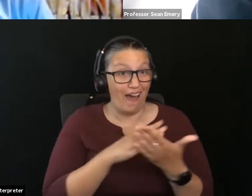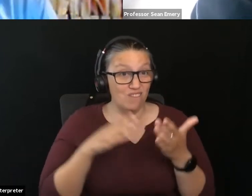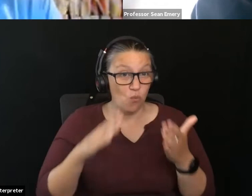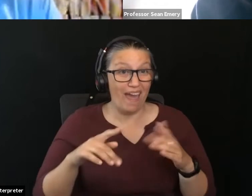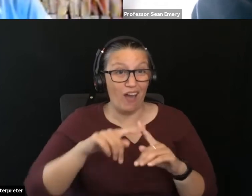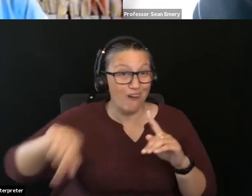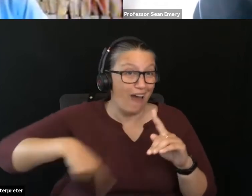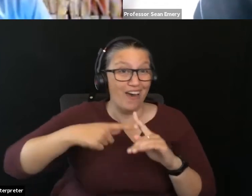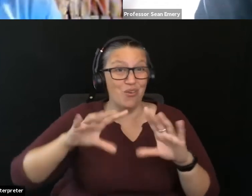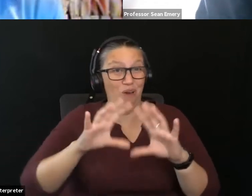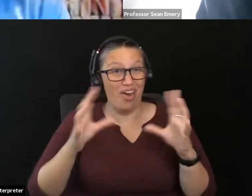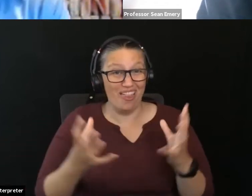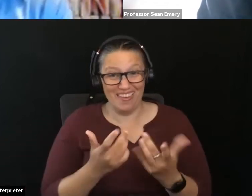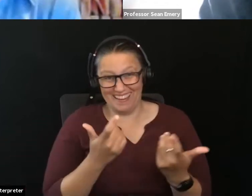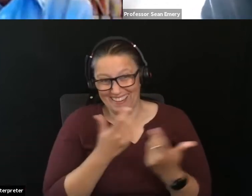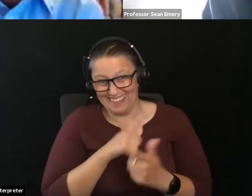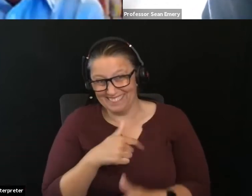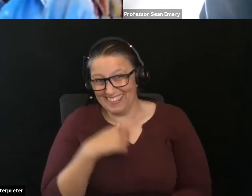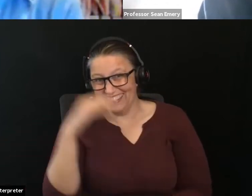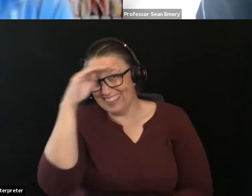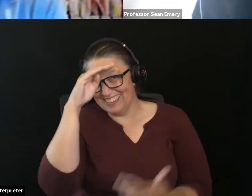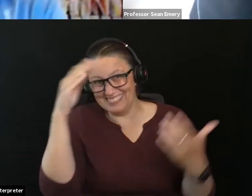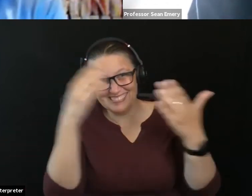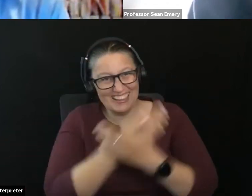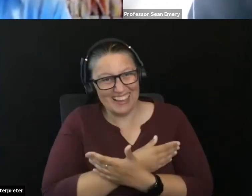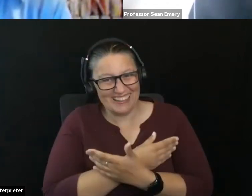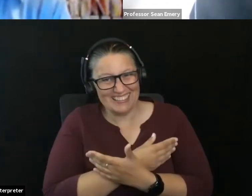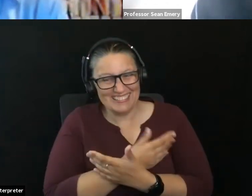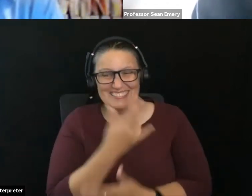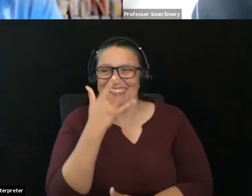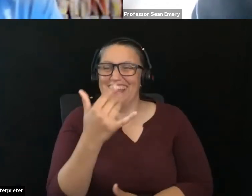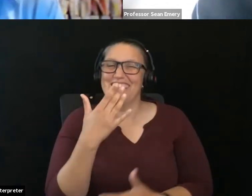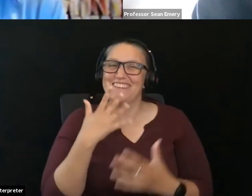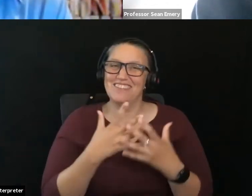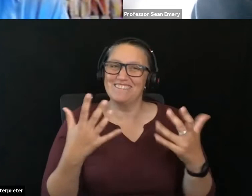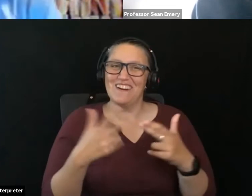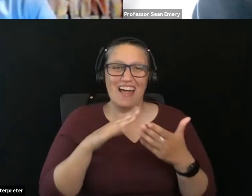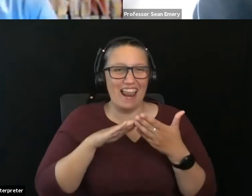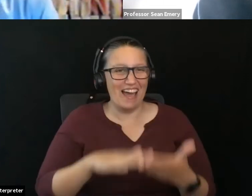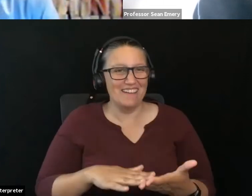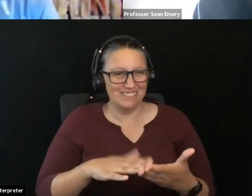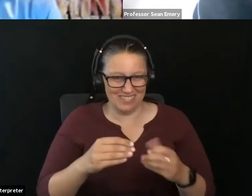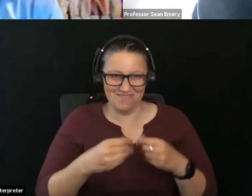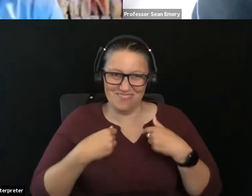That was the other lesson that we learned this evening. So thank you for your help in bailing me out.